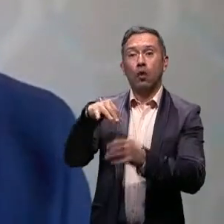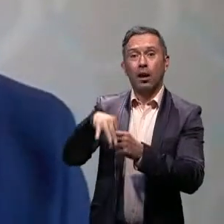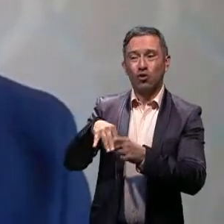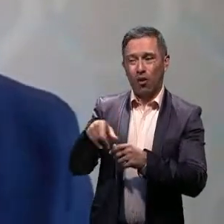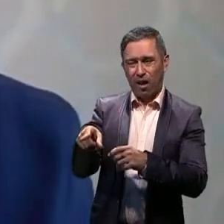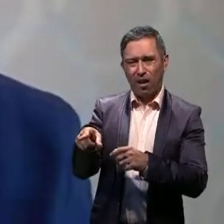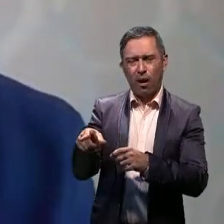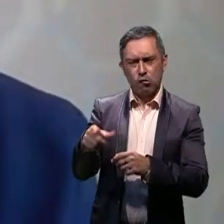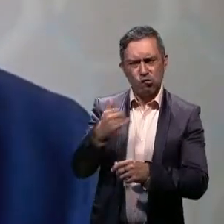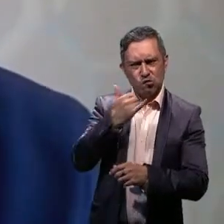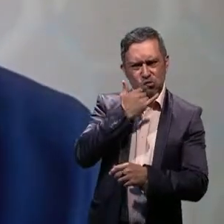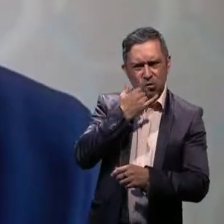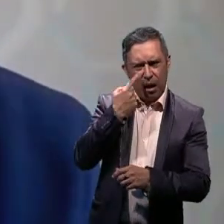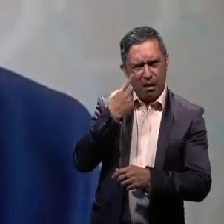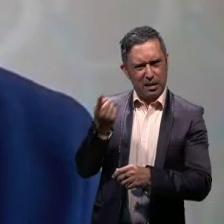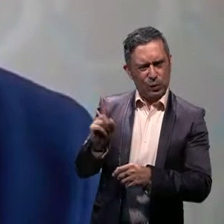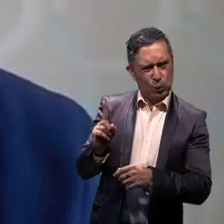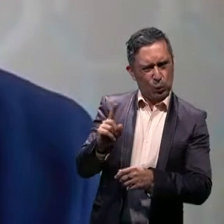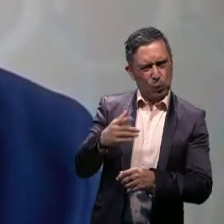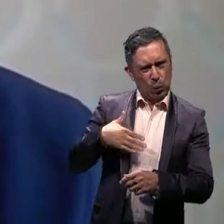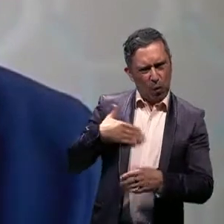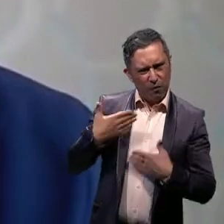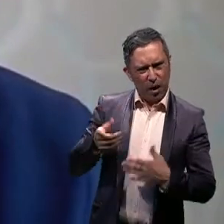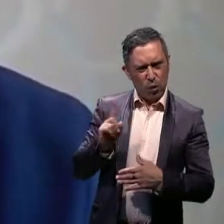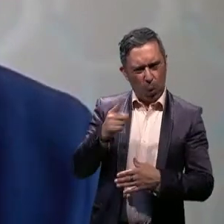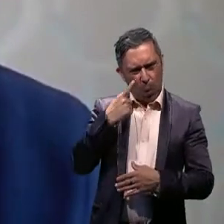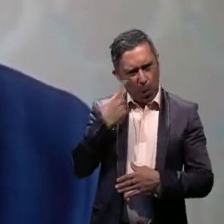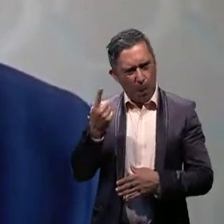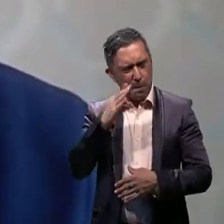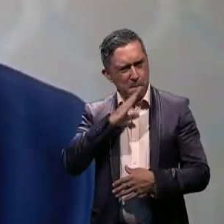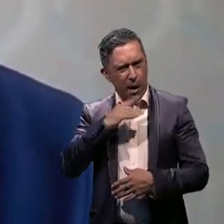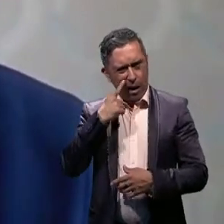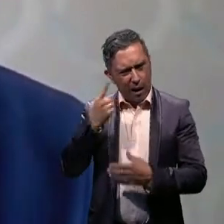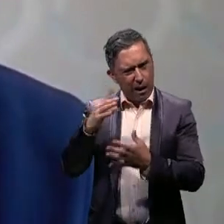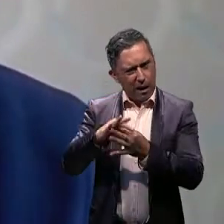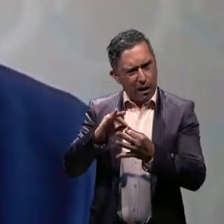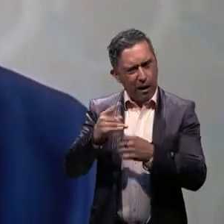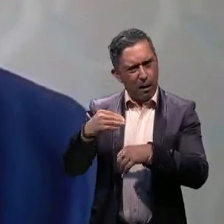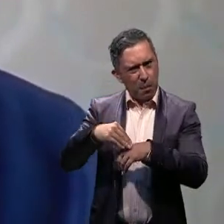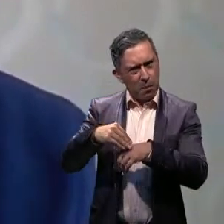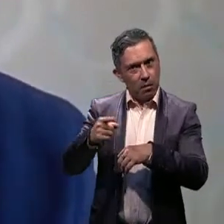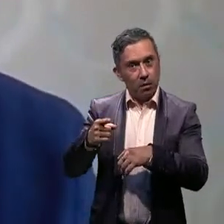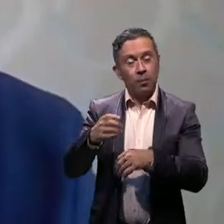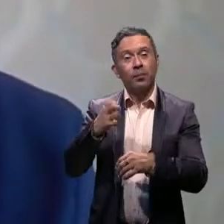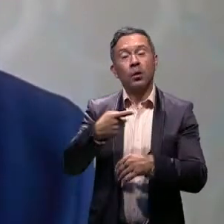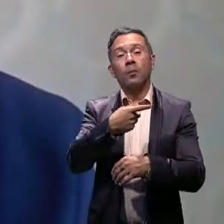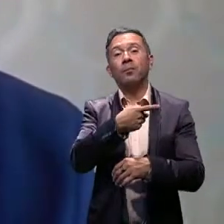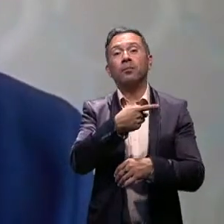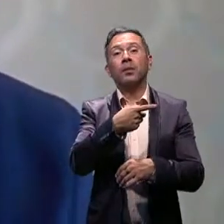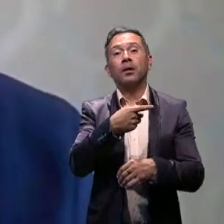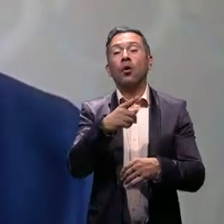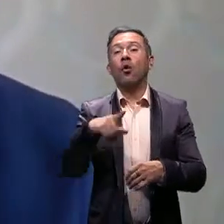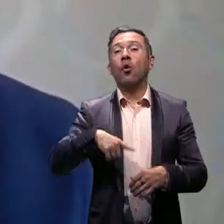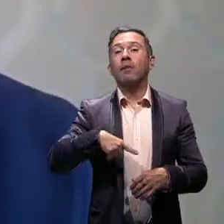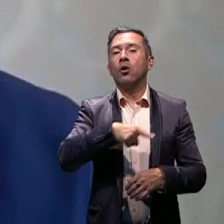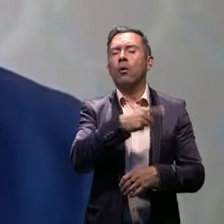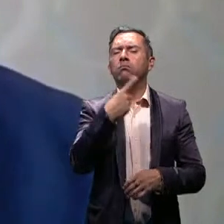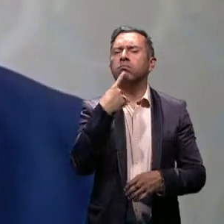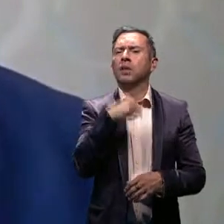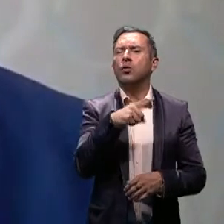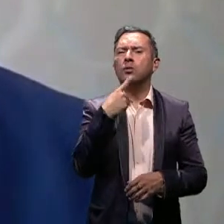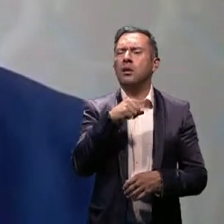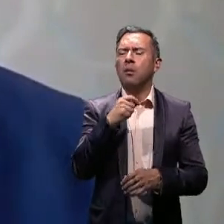electoral body and key elements of the processes. So which are the goals of